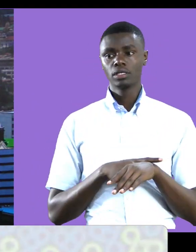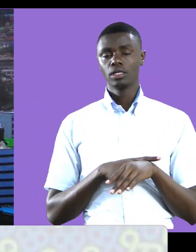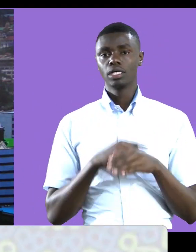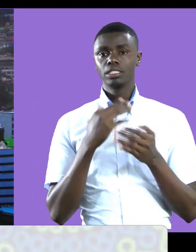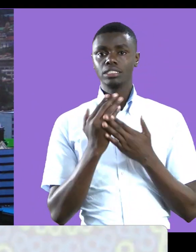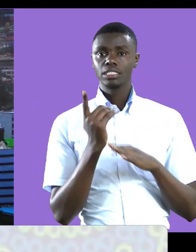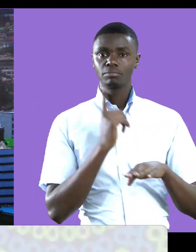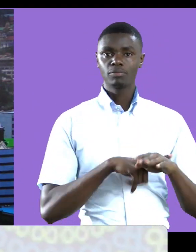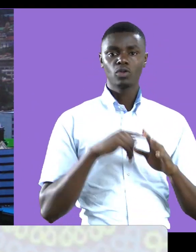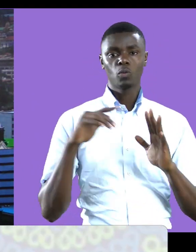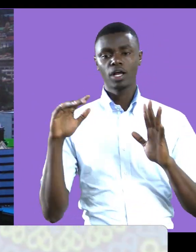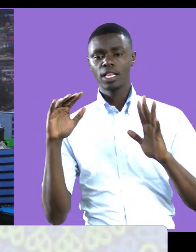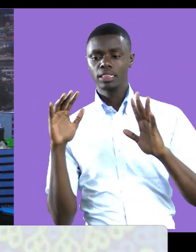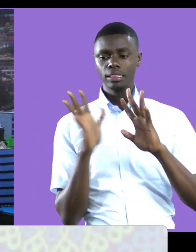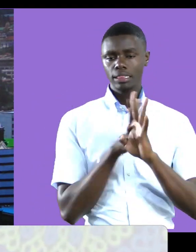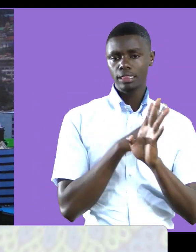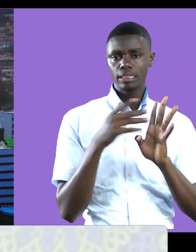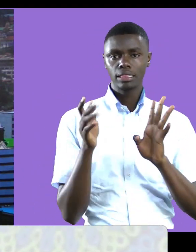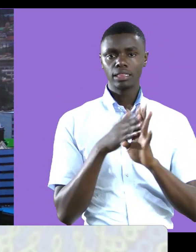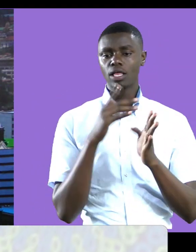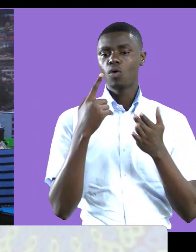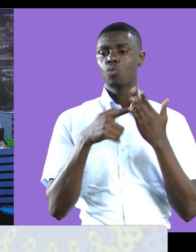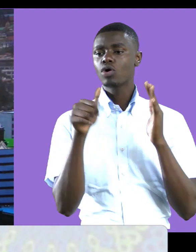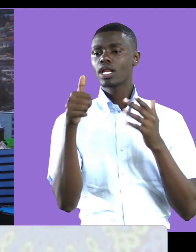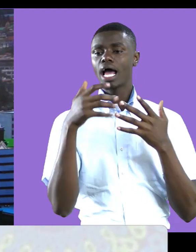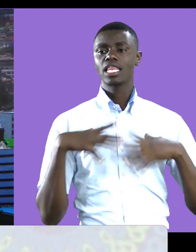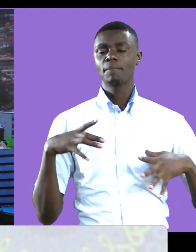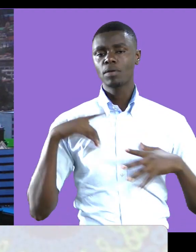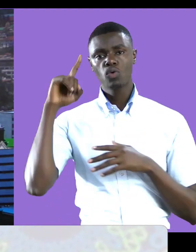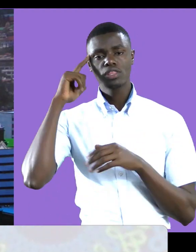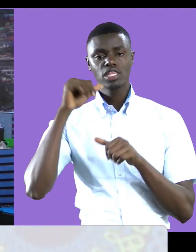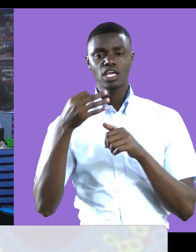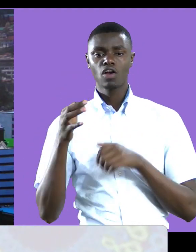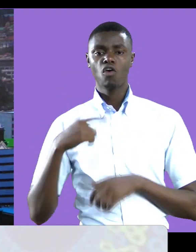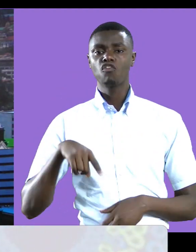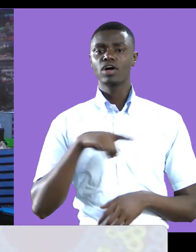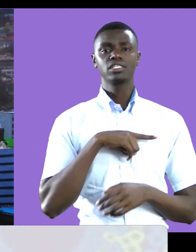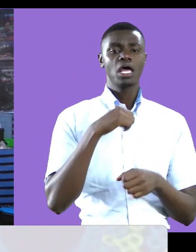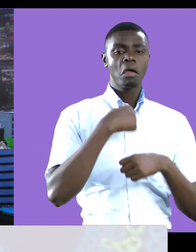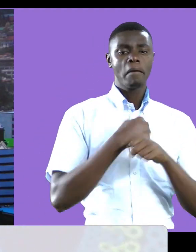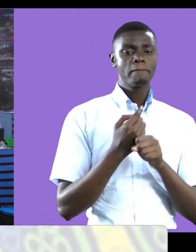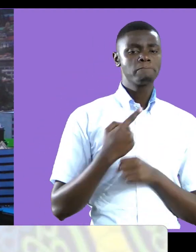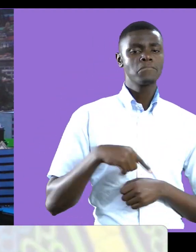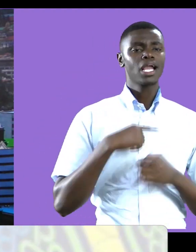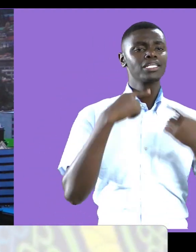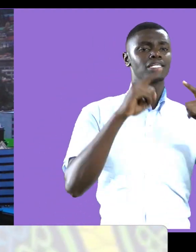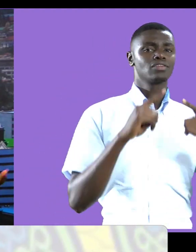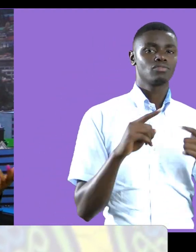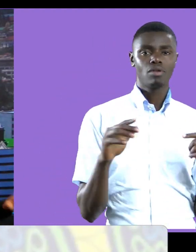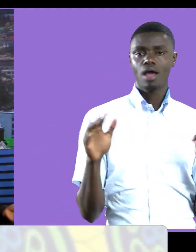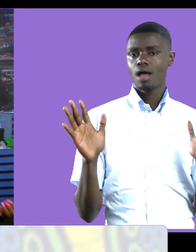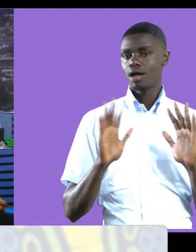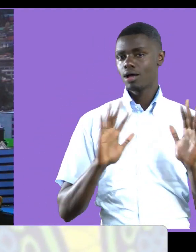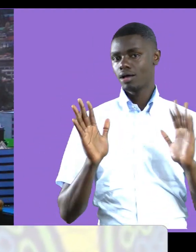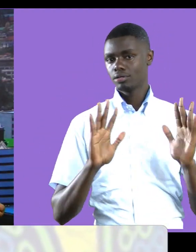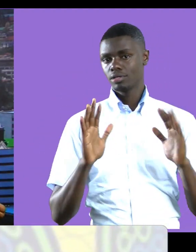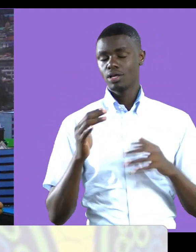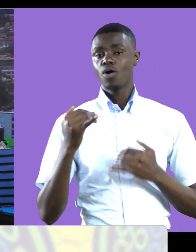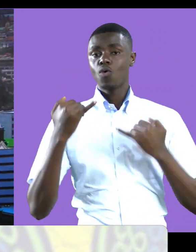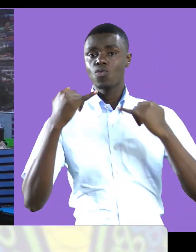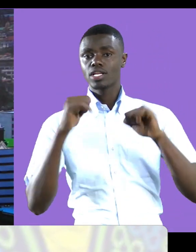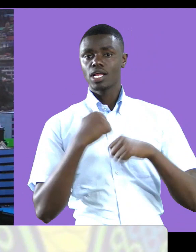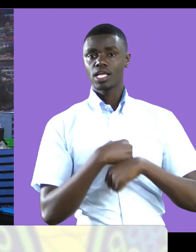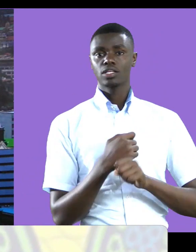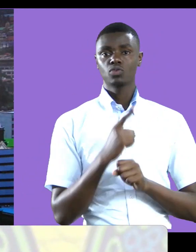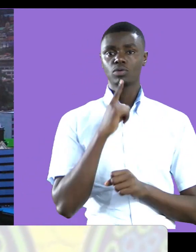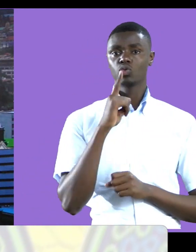hapa sawa the fact that what other people think of us itafanya tuku successful. Sure. Ikuwagi hivyo. Ndio maana try to make sure our viewers